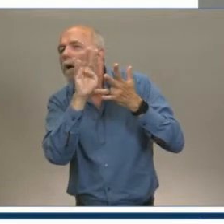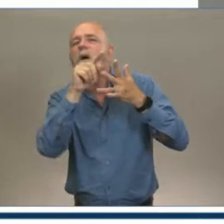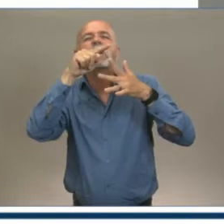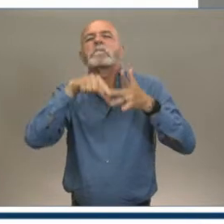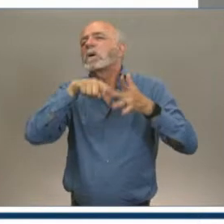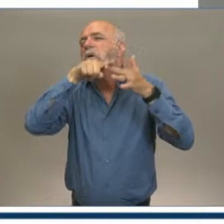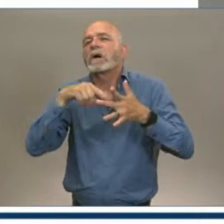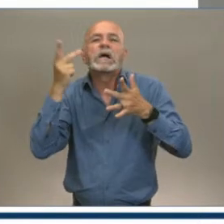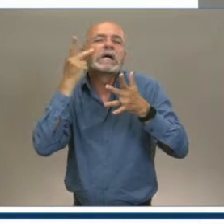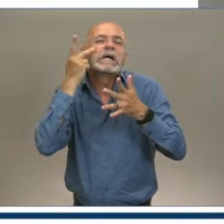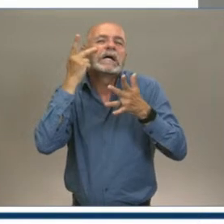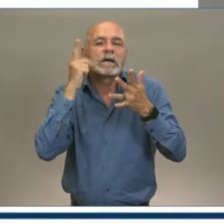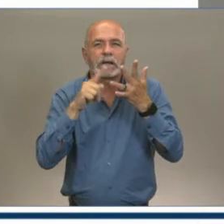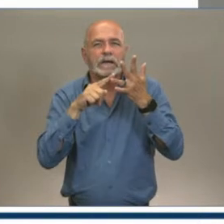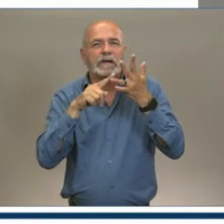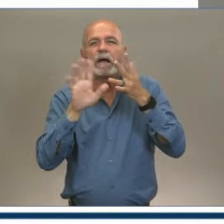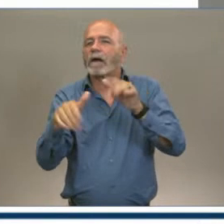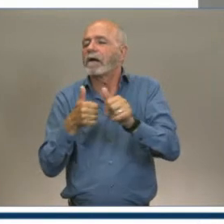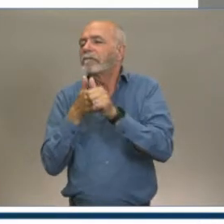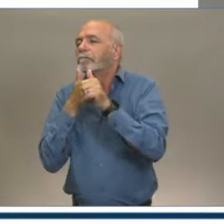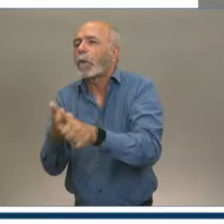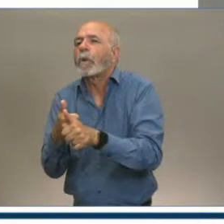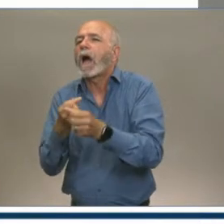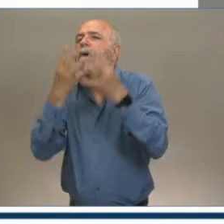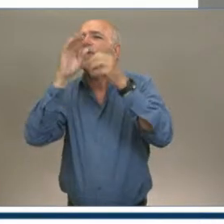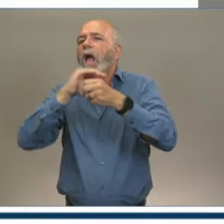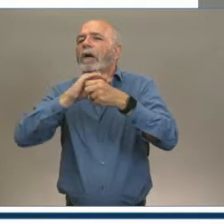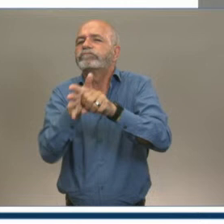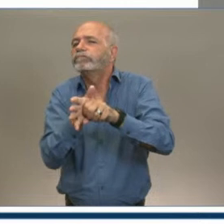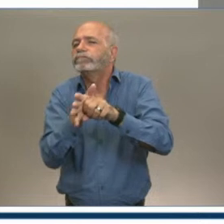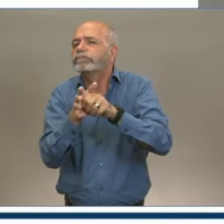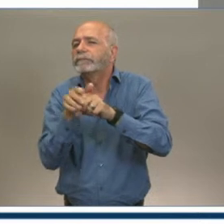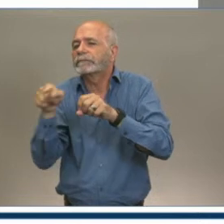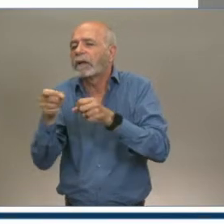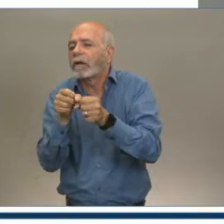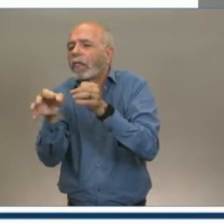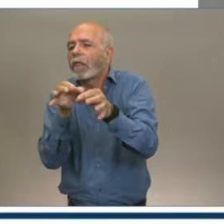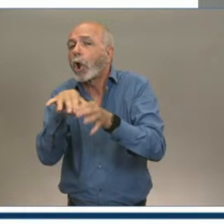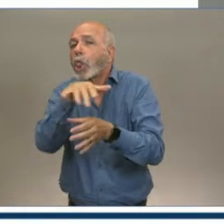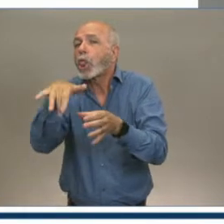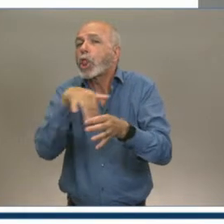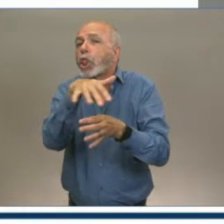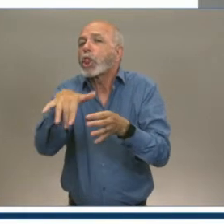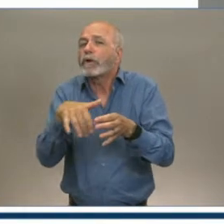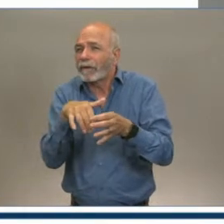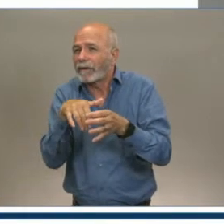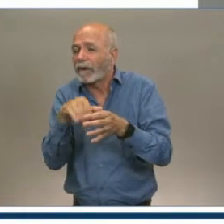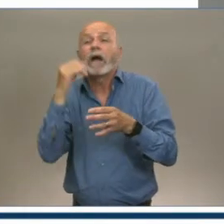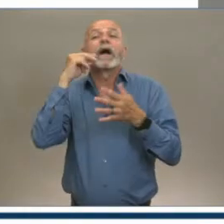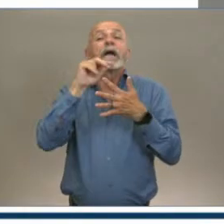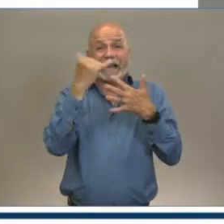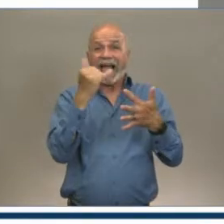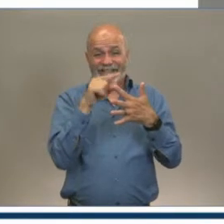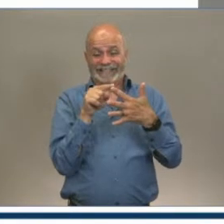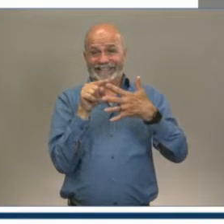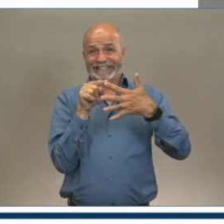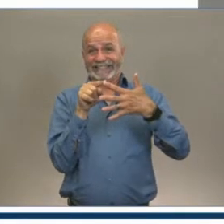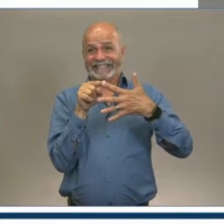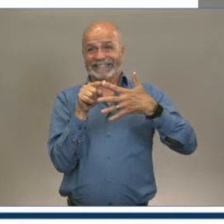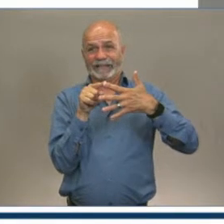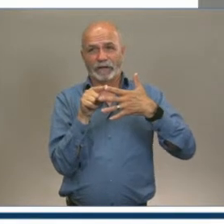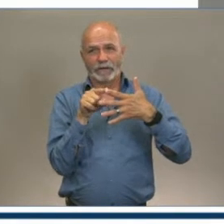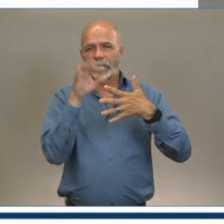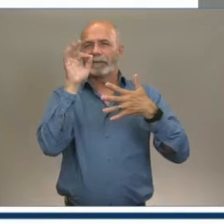impact of changes in each phase. In deciding to move to the next phase, we continue to look at COVID-19